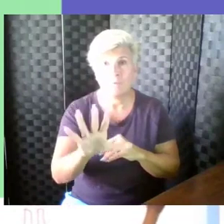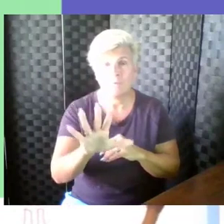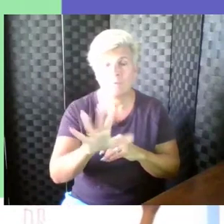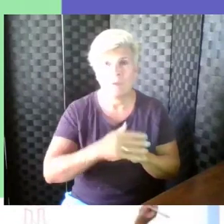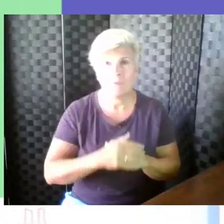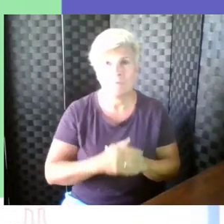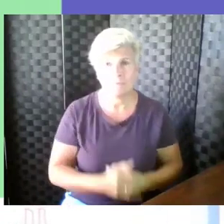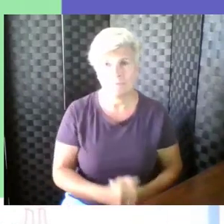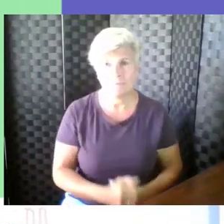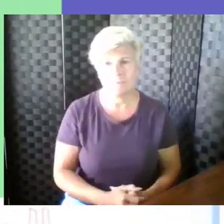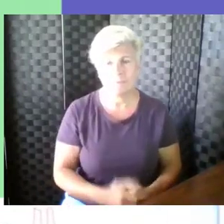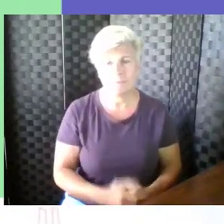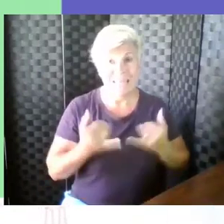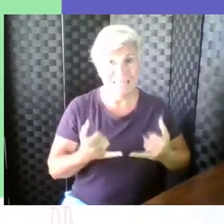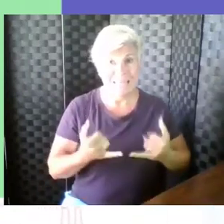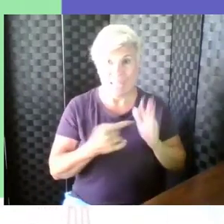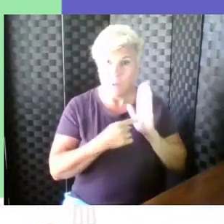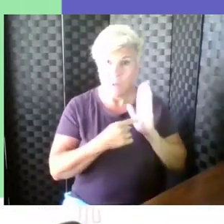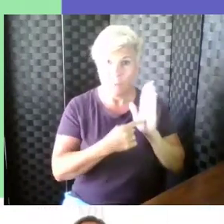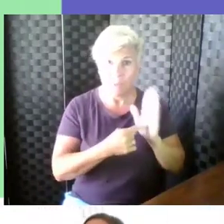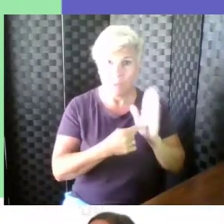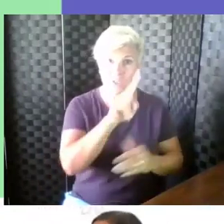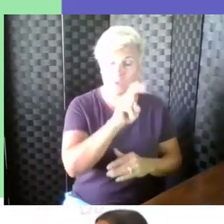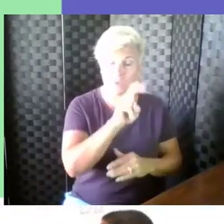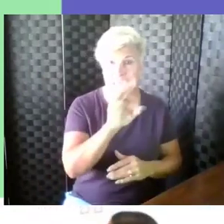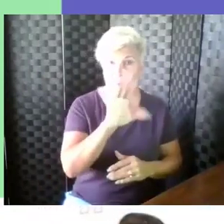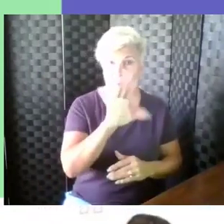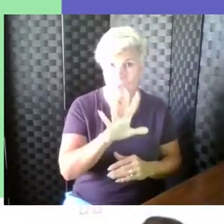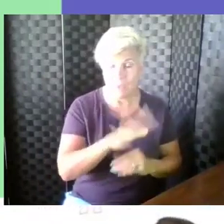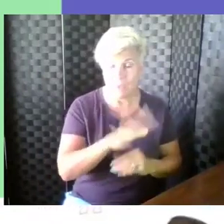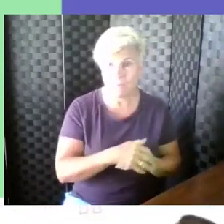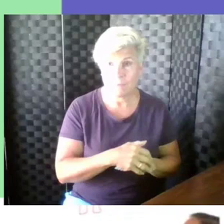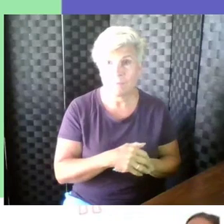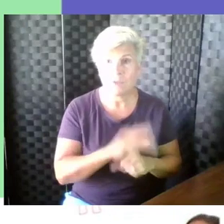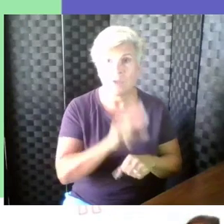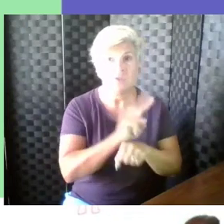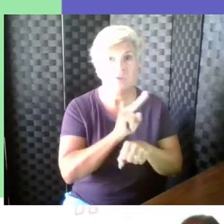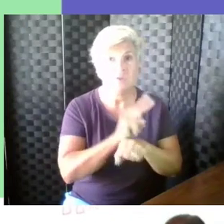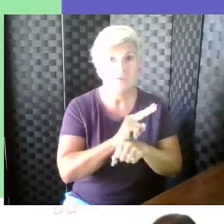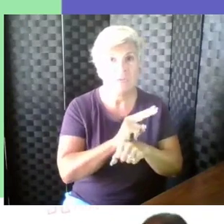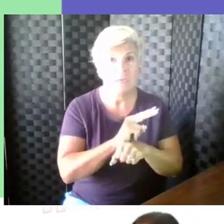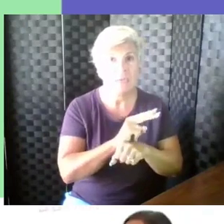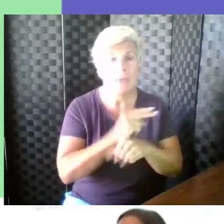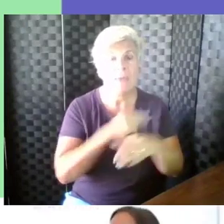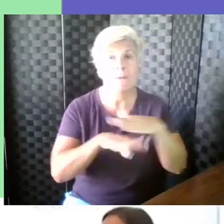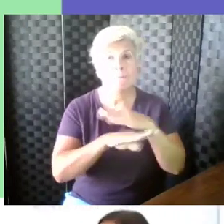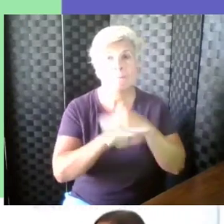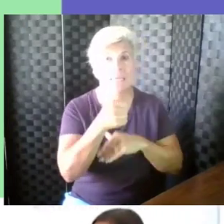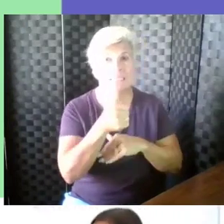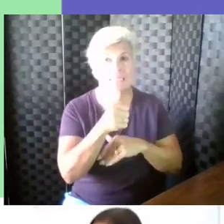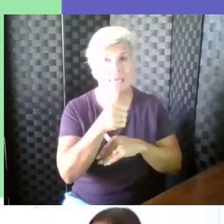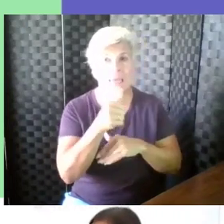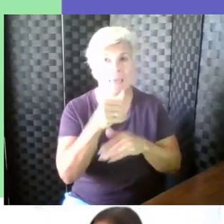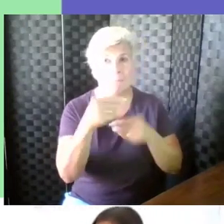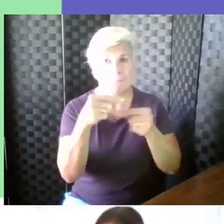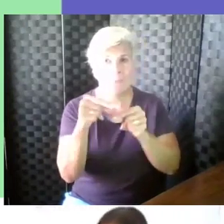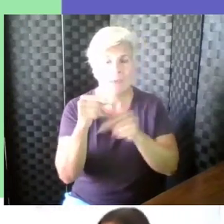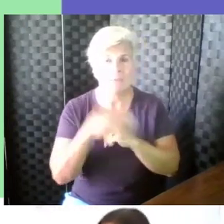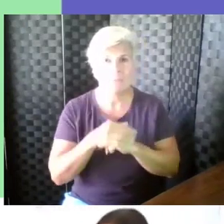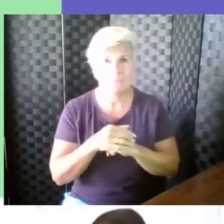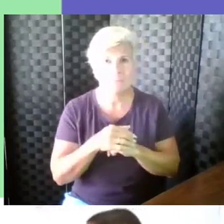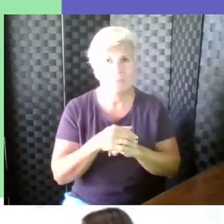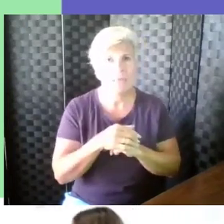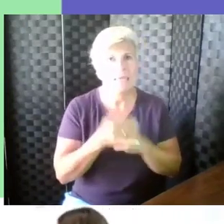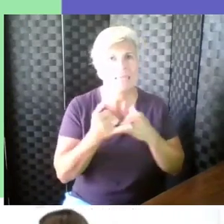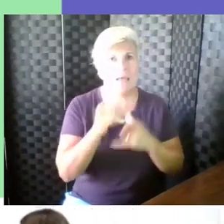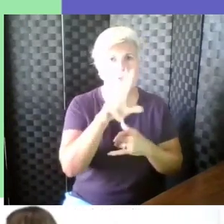4, 5. So now we've represented the number 295 using base 10 blocks. So now let's look at that 302. Remember